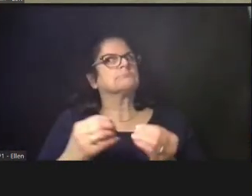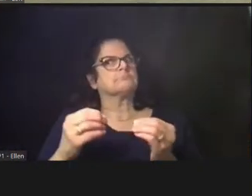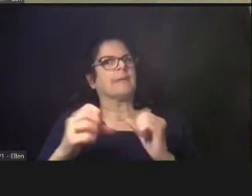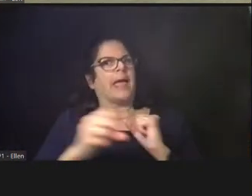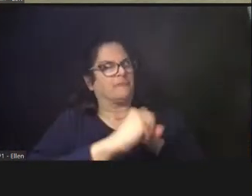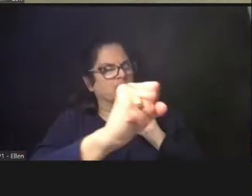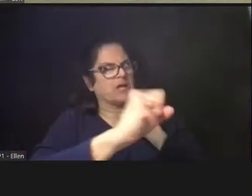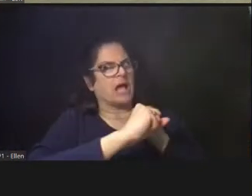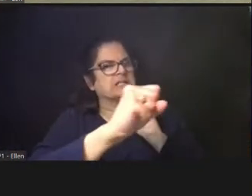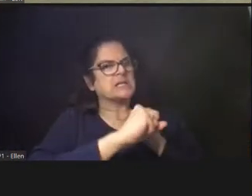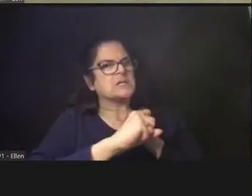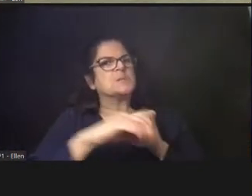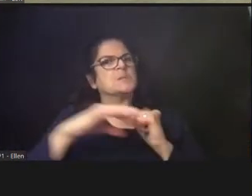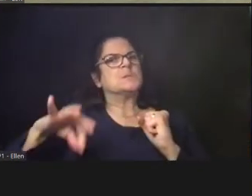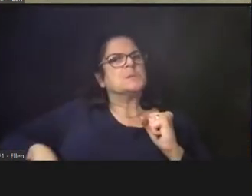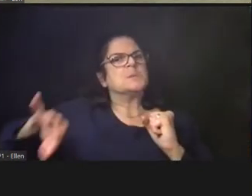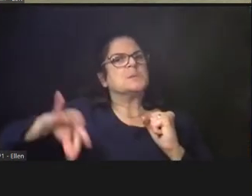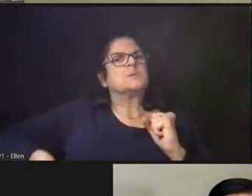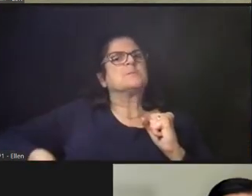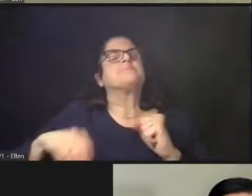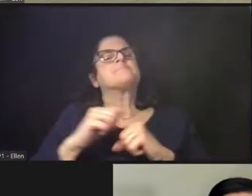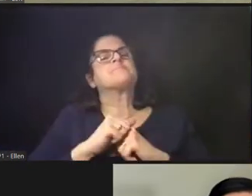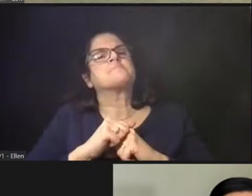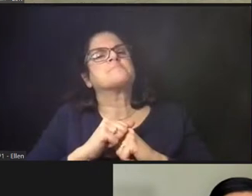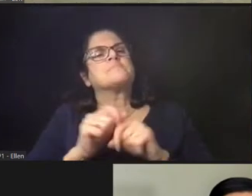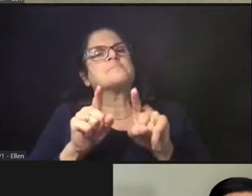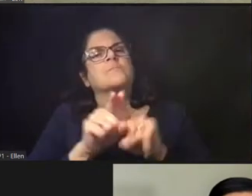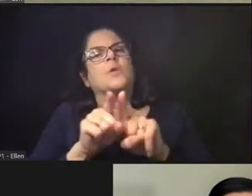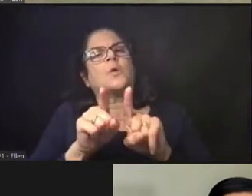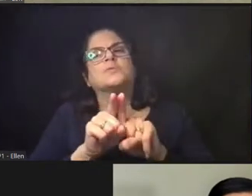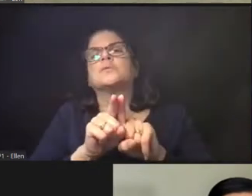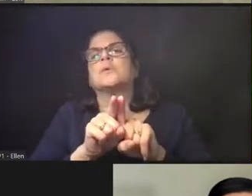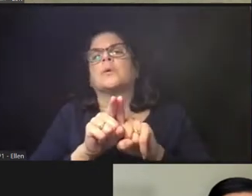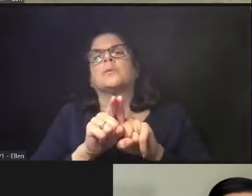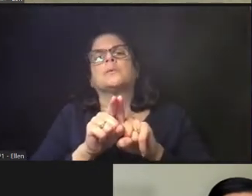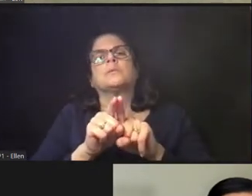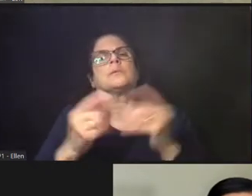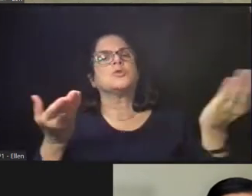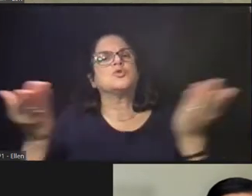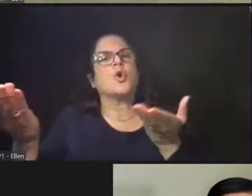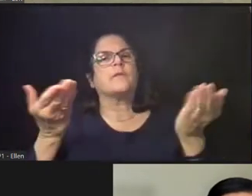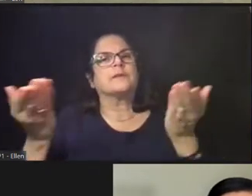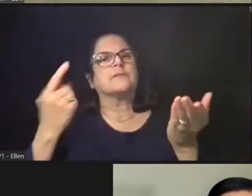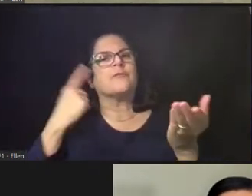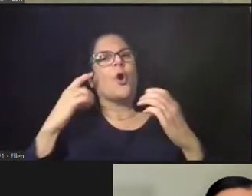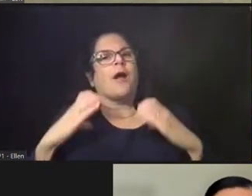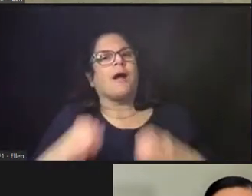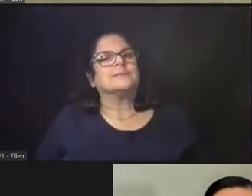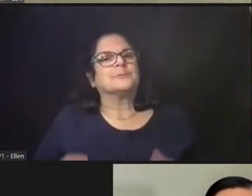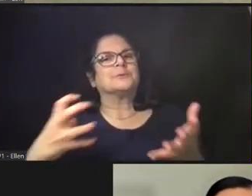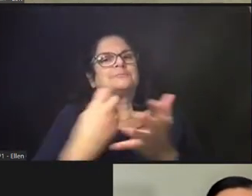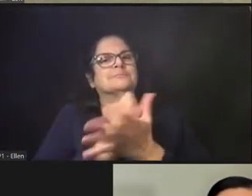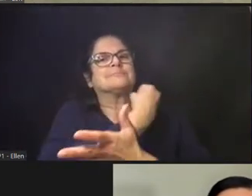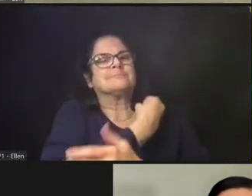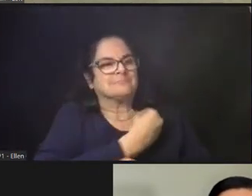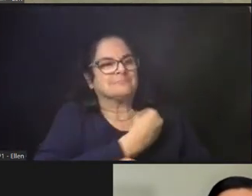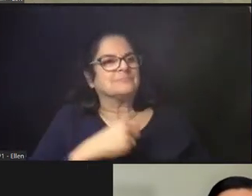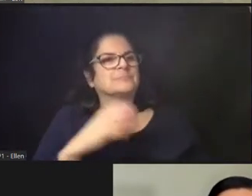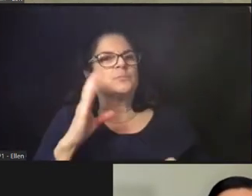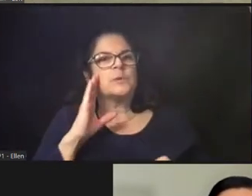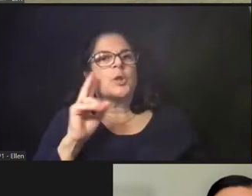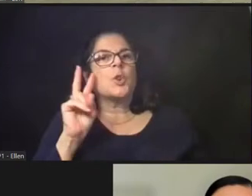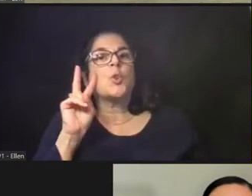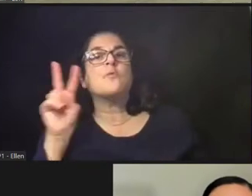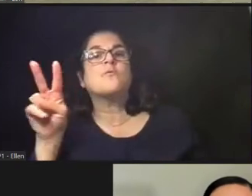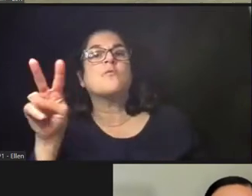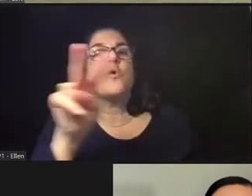advertising, as well as just the service that it provides to our customers. We'll continue to look for opportunities.